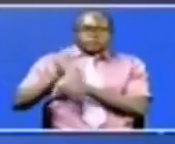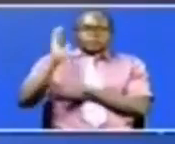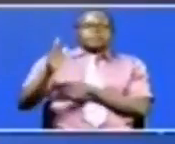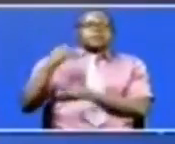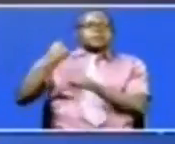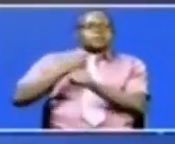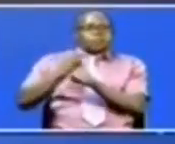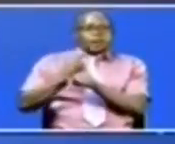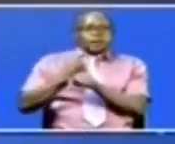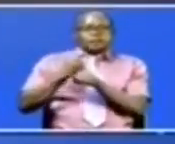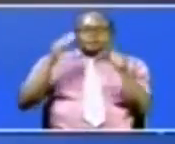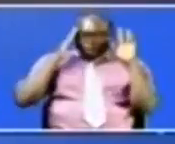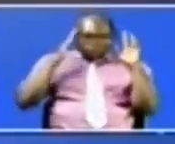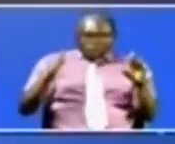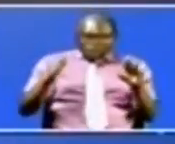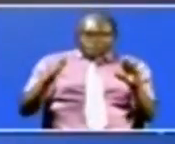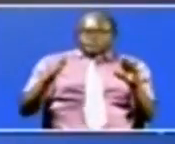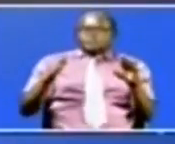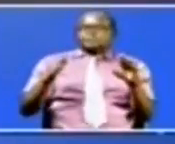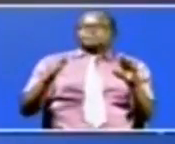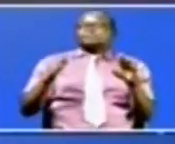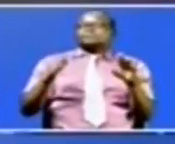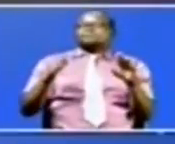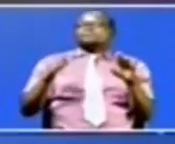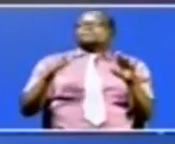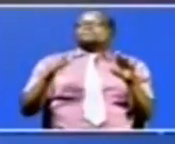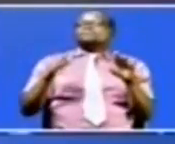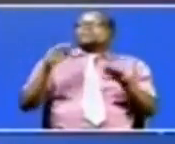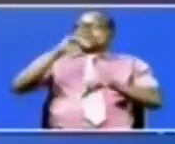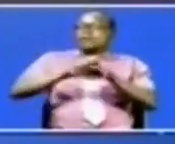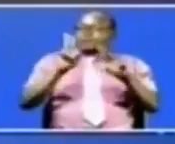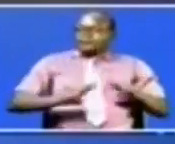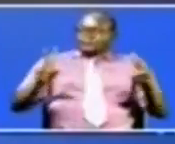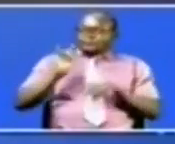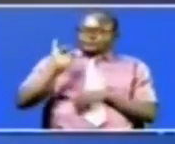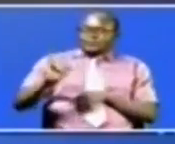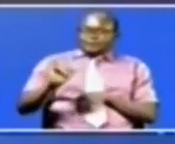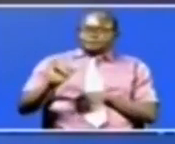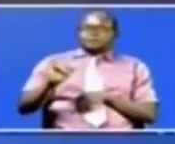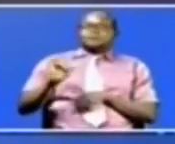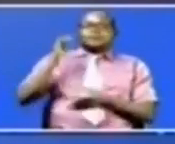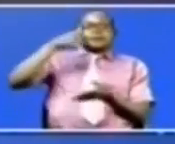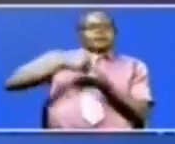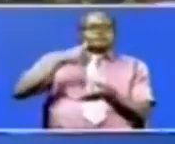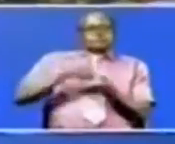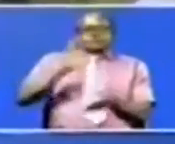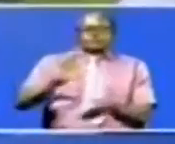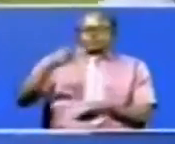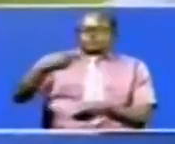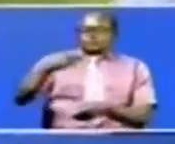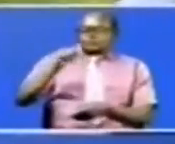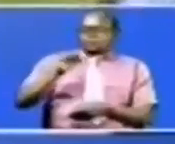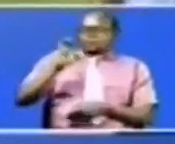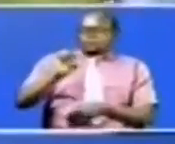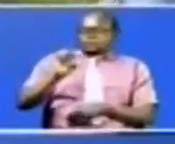work focused on recovering the values that remain in Chase Bank in receivership.